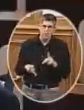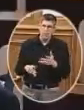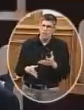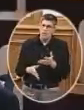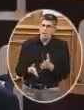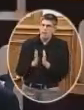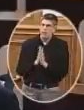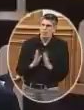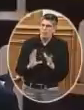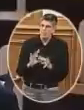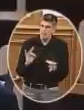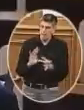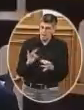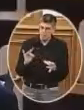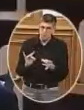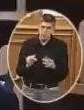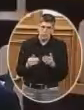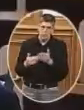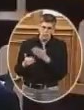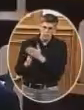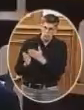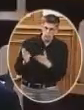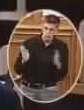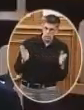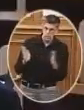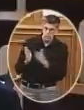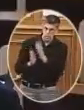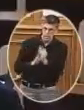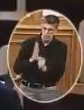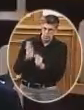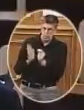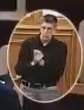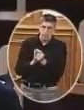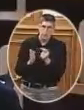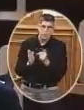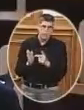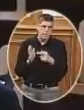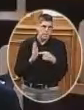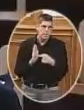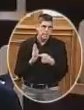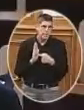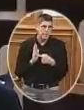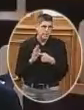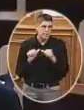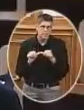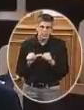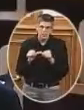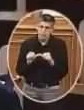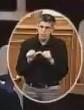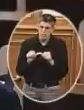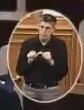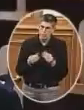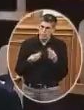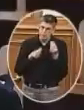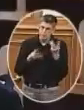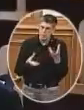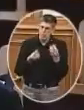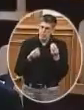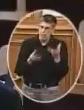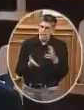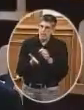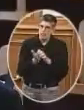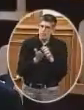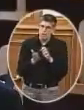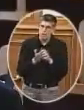comment. During this whole period, we continued to issue drafts to Peter Albert's office in MTA